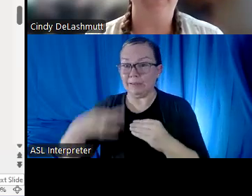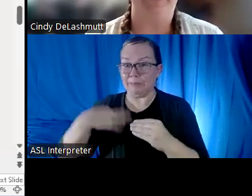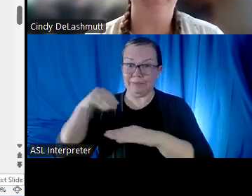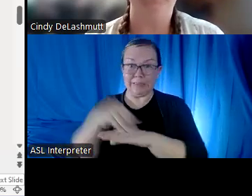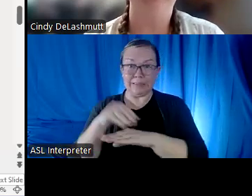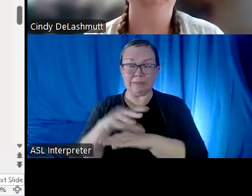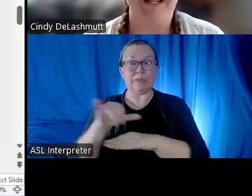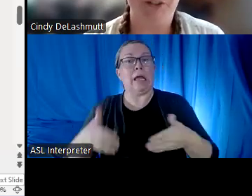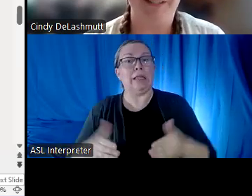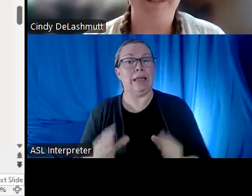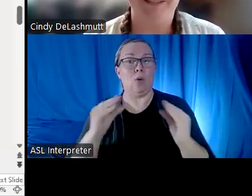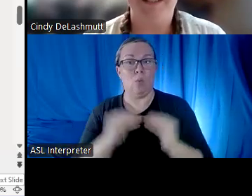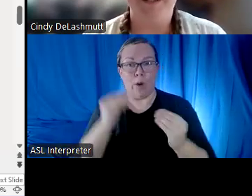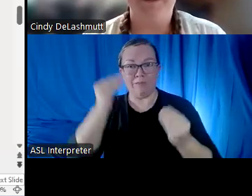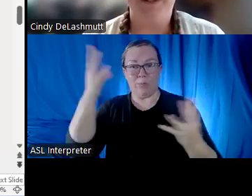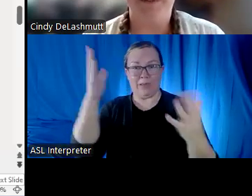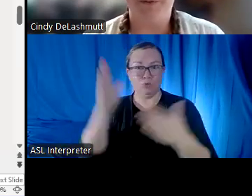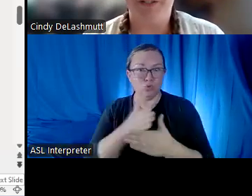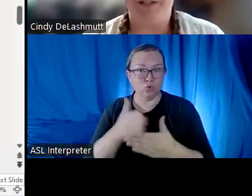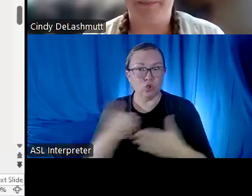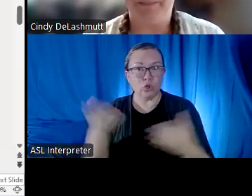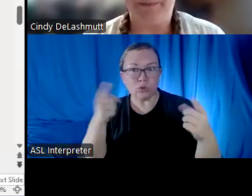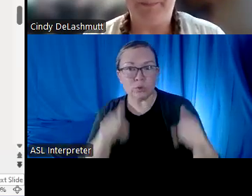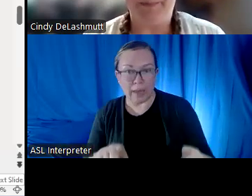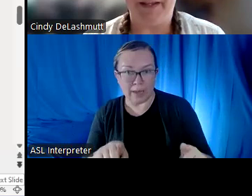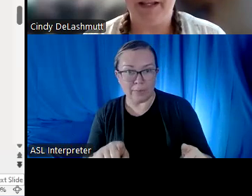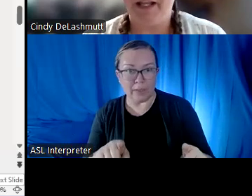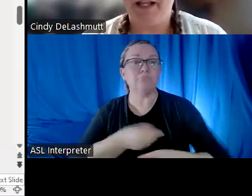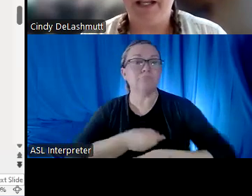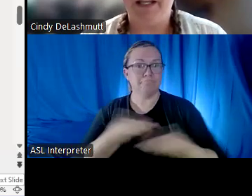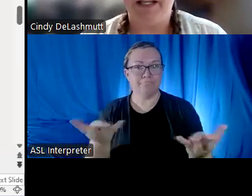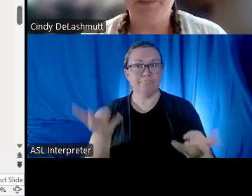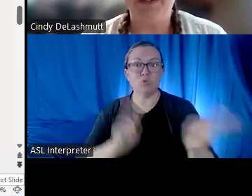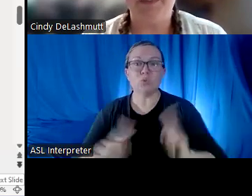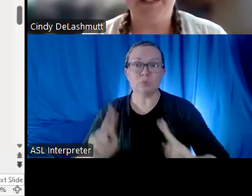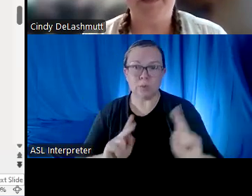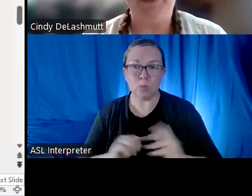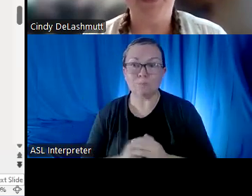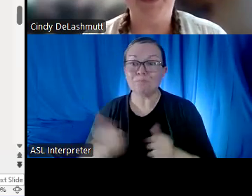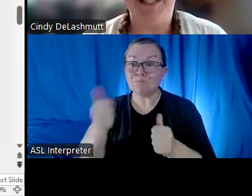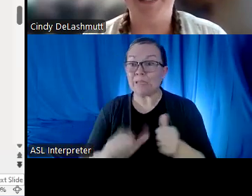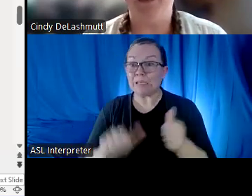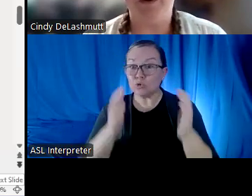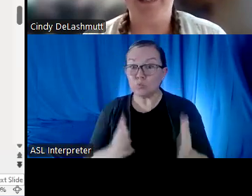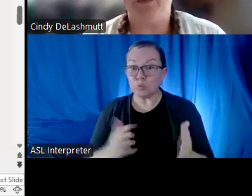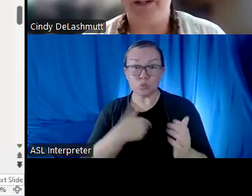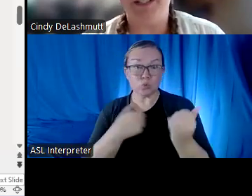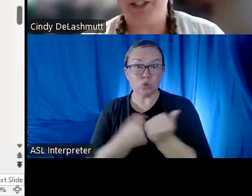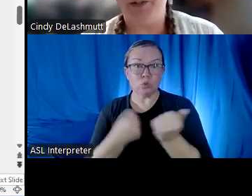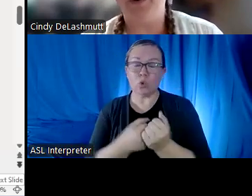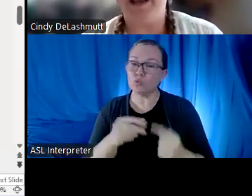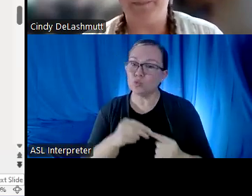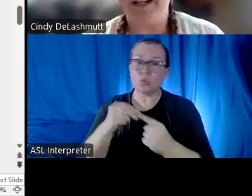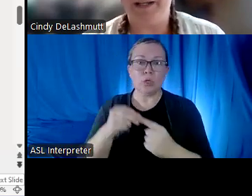us to provide more information for each of the people. Each person we support is unique in what they want